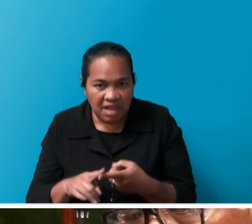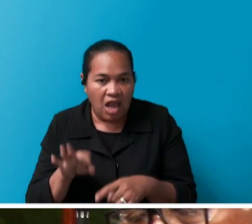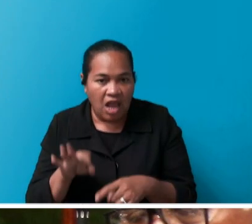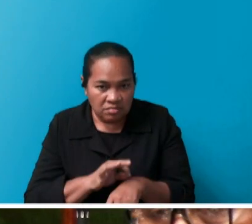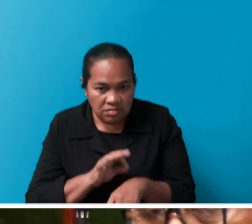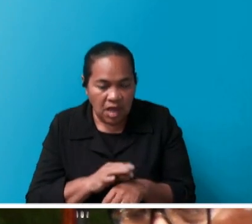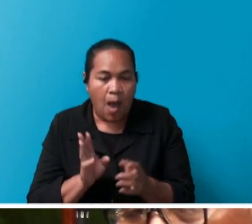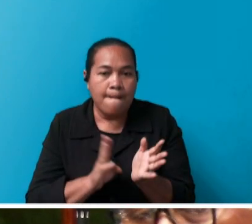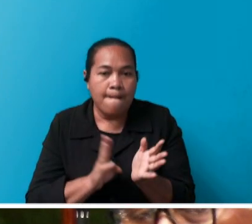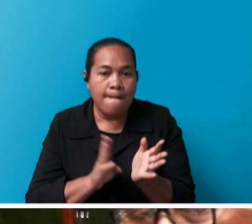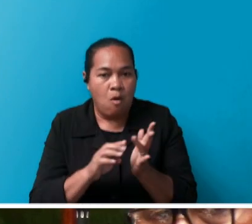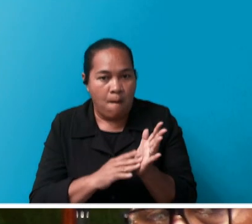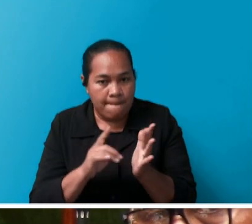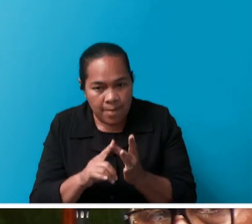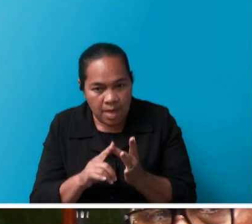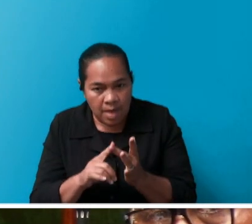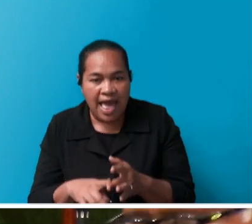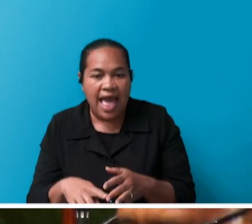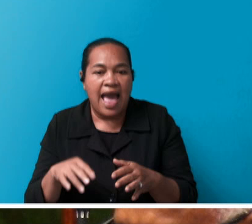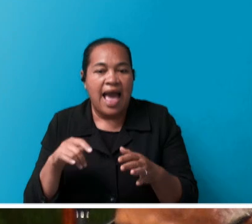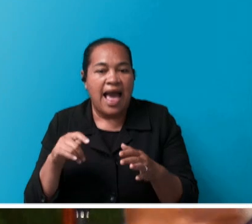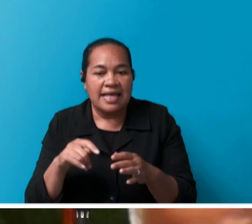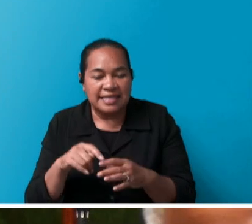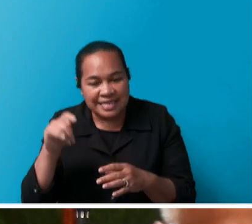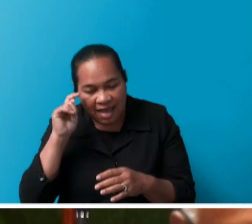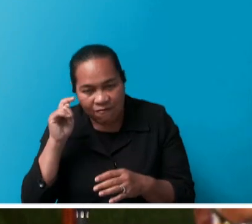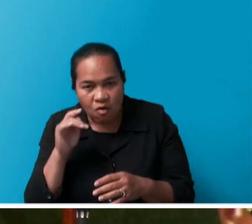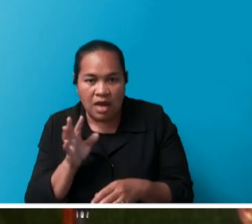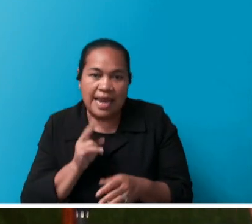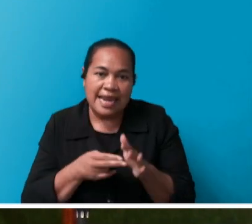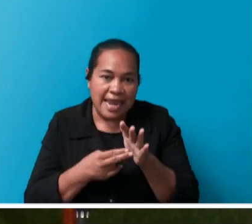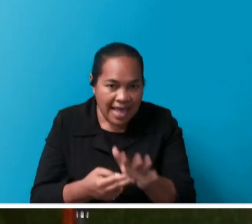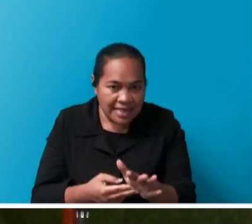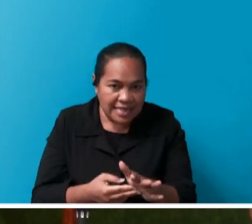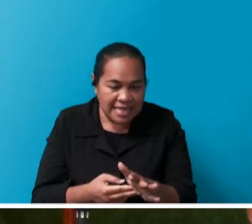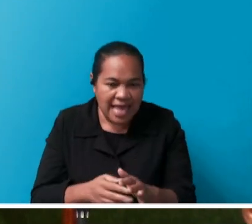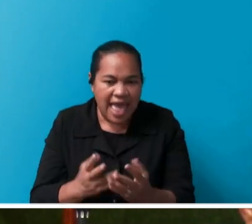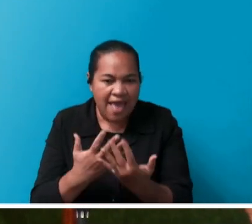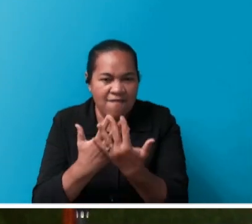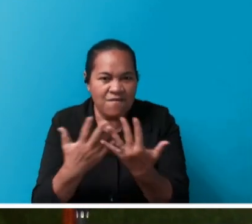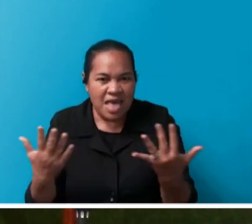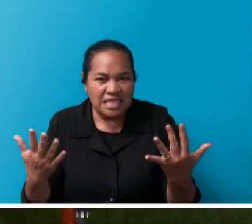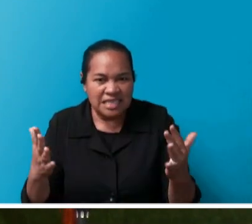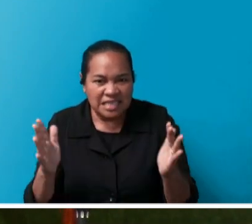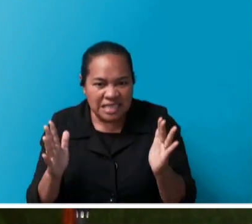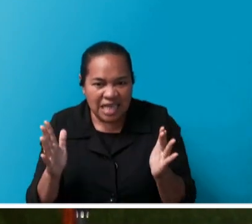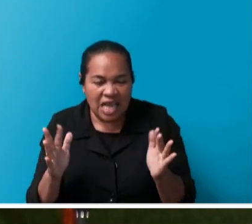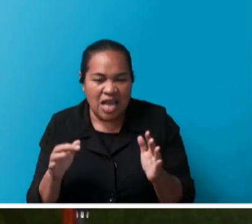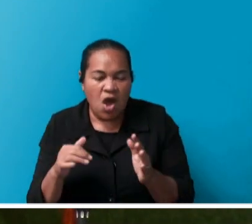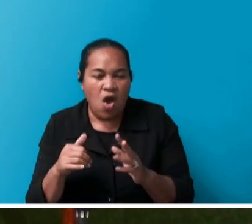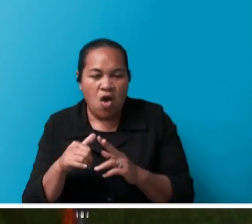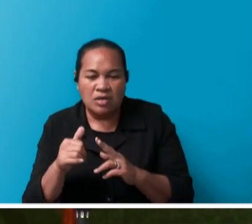Momi Nursing Station, Tabo Hospital, Nandi Hospital, fencing project at Nangatangata and